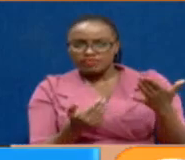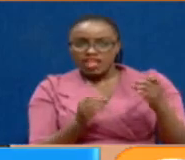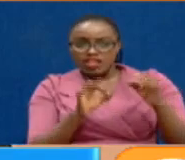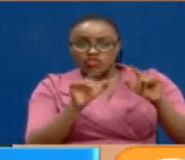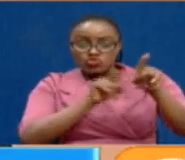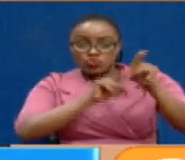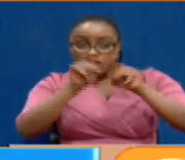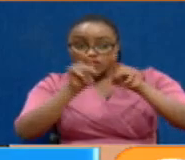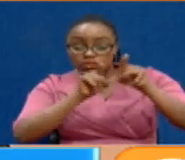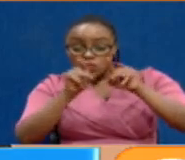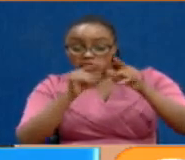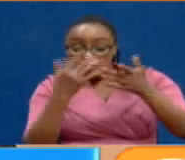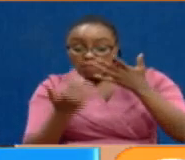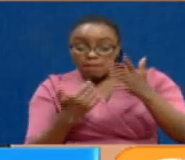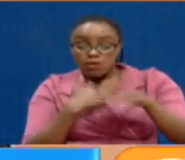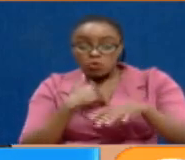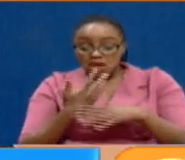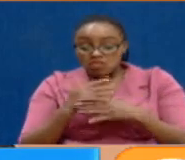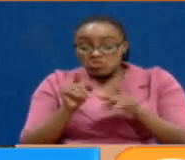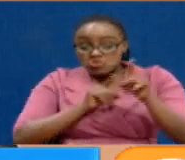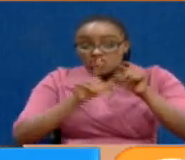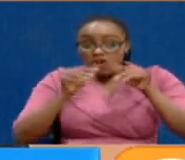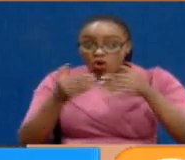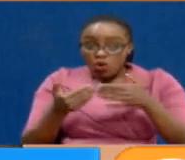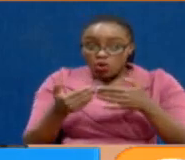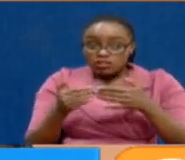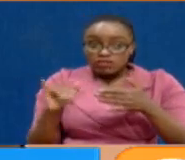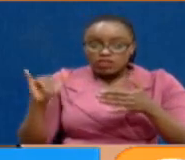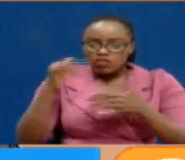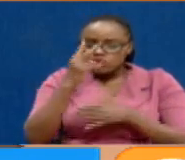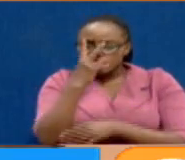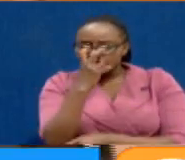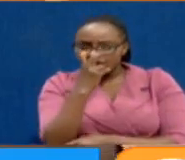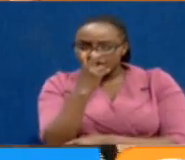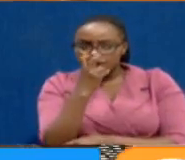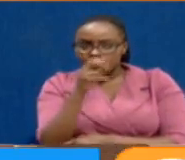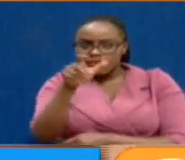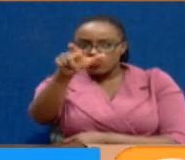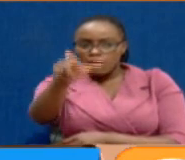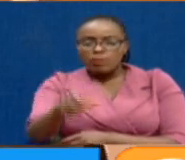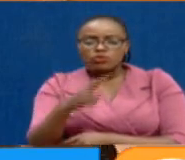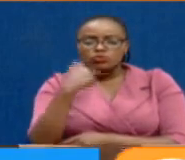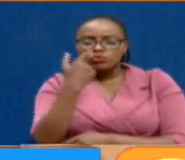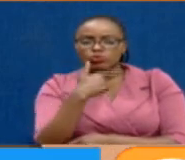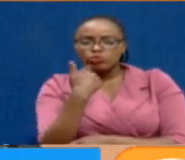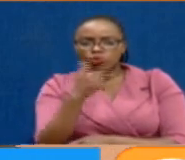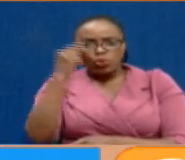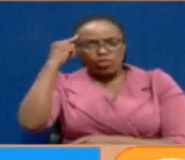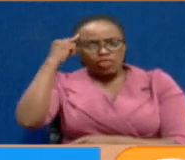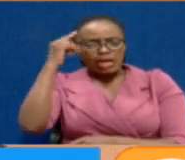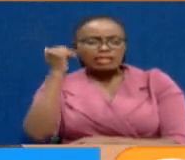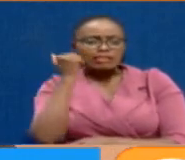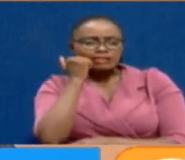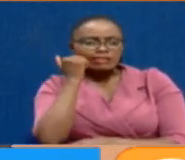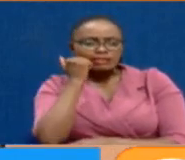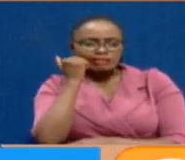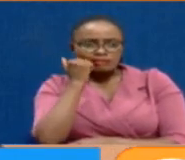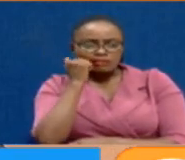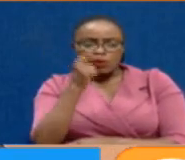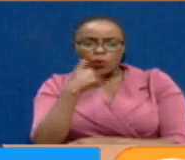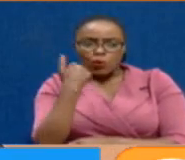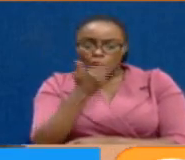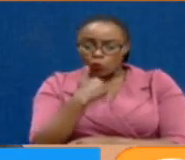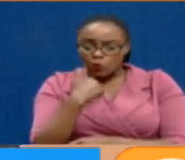either travel to a place, or you are in an airline, or you suspect that someone who you think is sick, who has